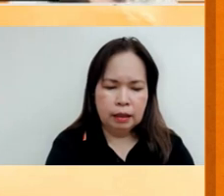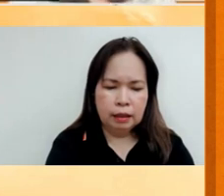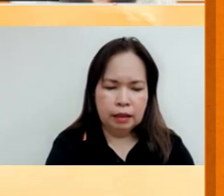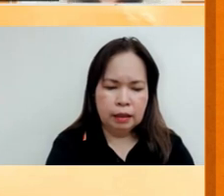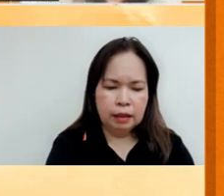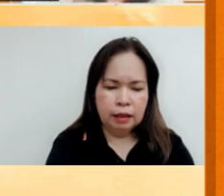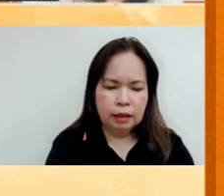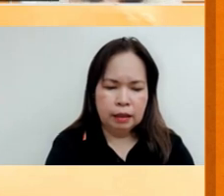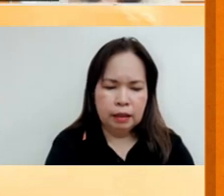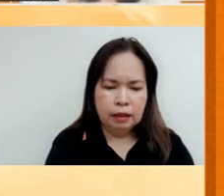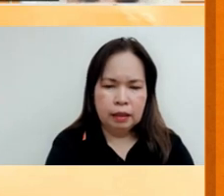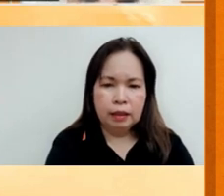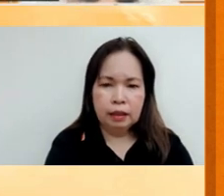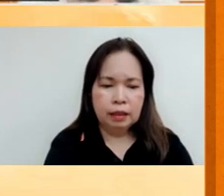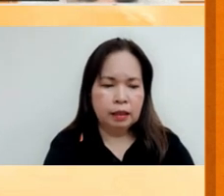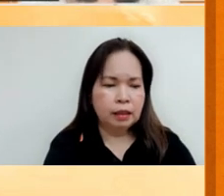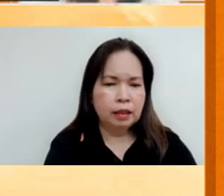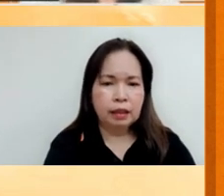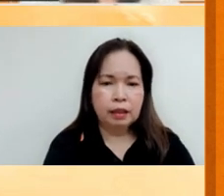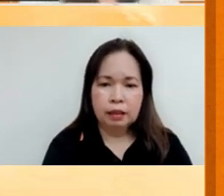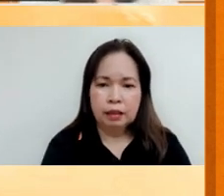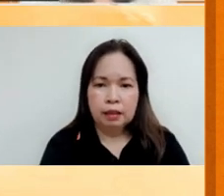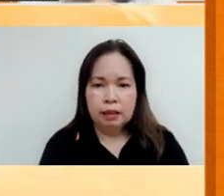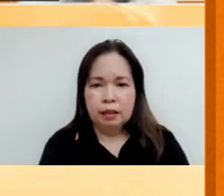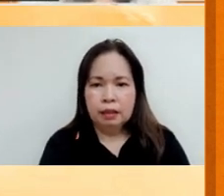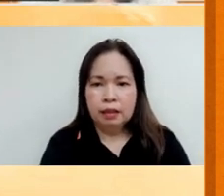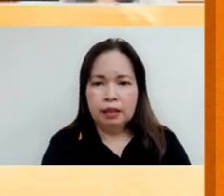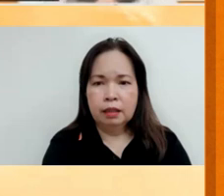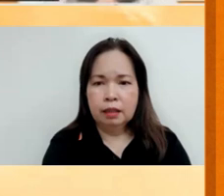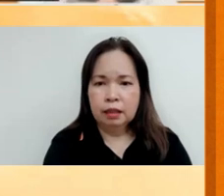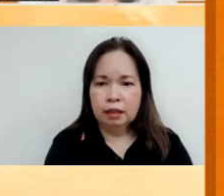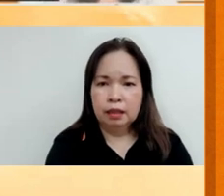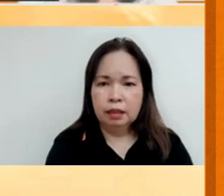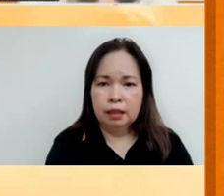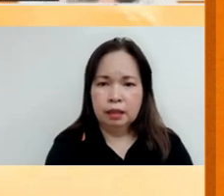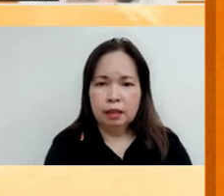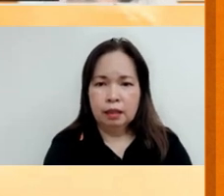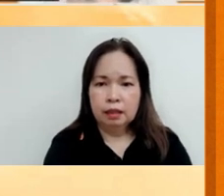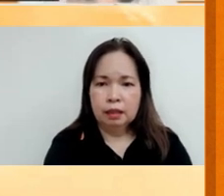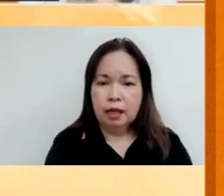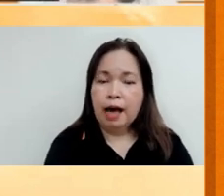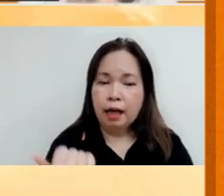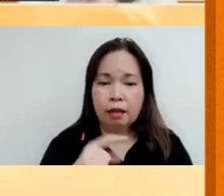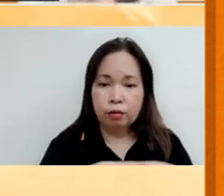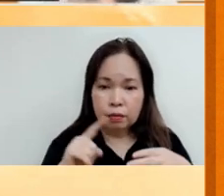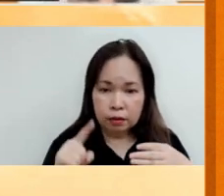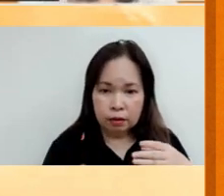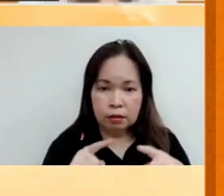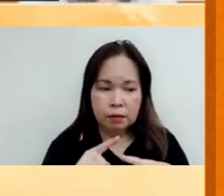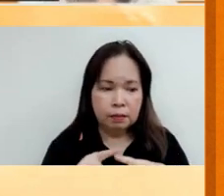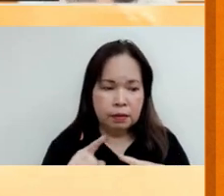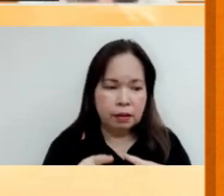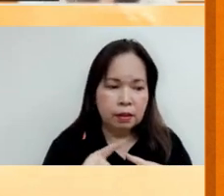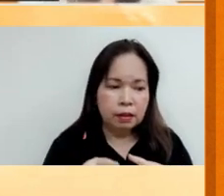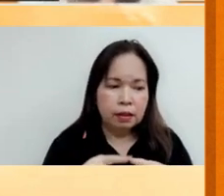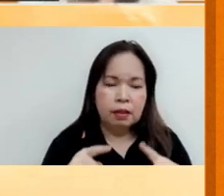if you don't engage yourself in different activities. Other long-term outcomes, it can lead to other kinds of mental health. So substance